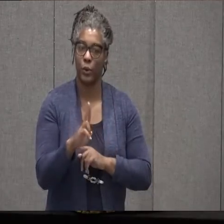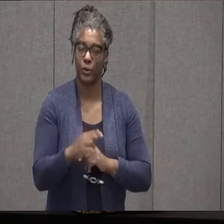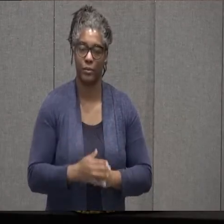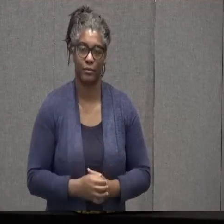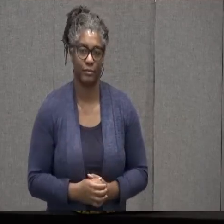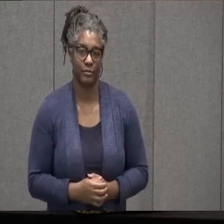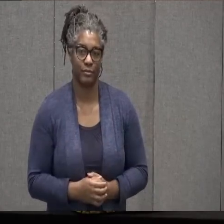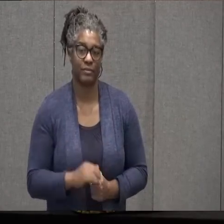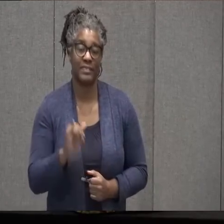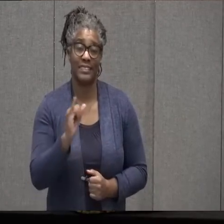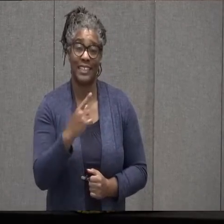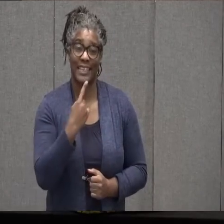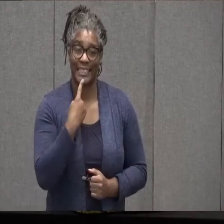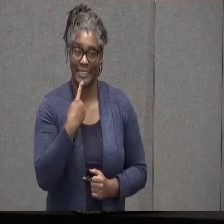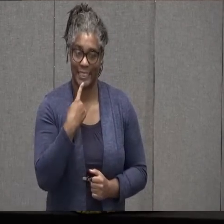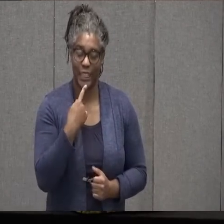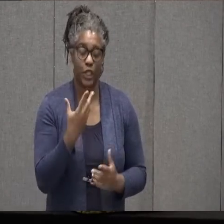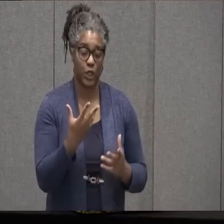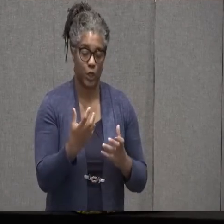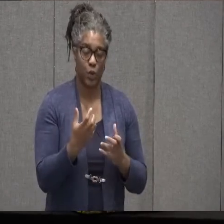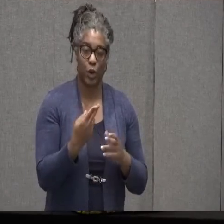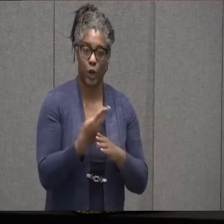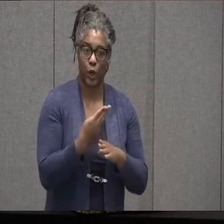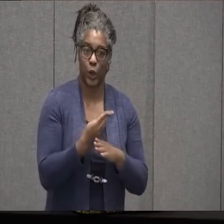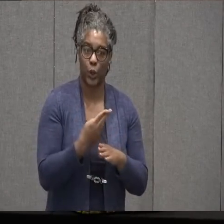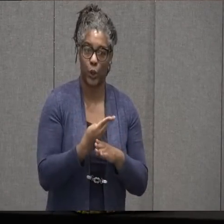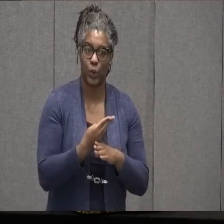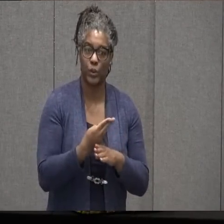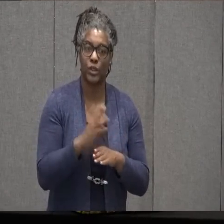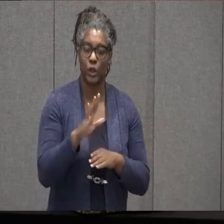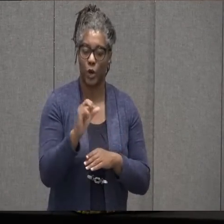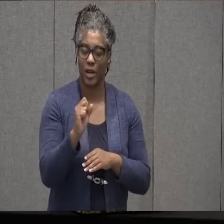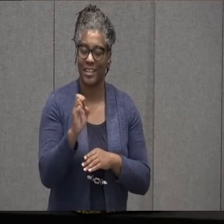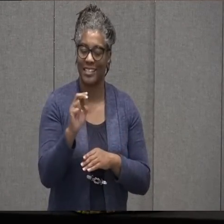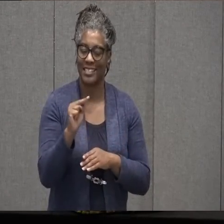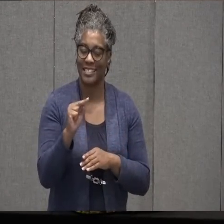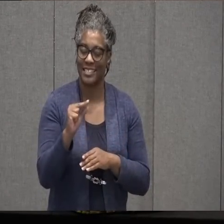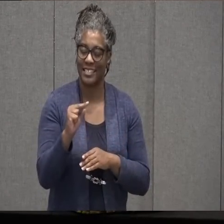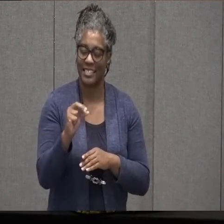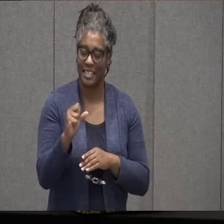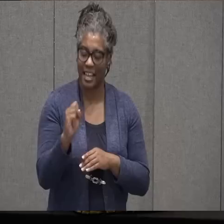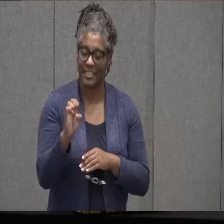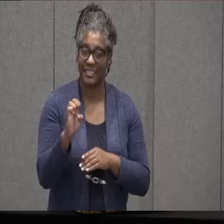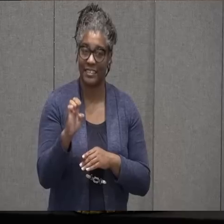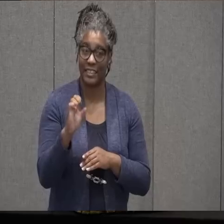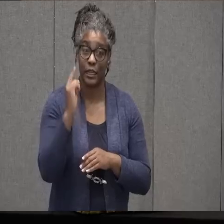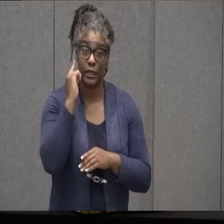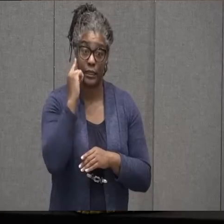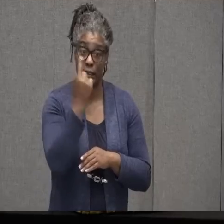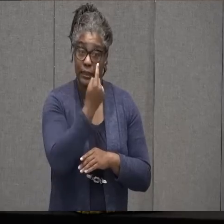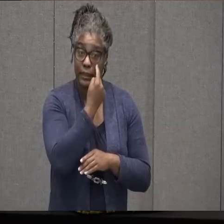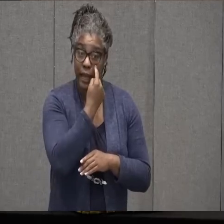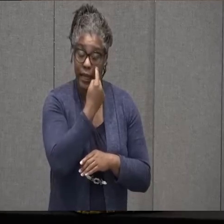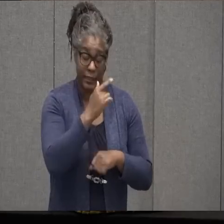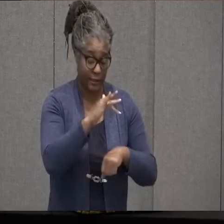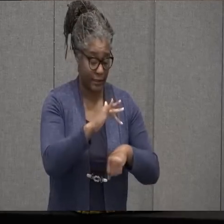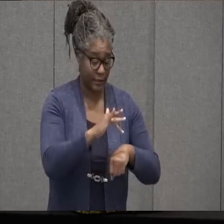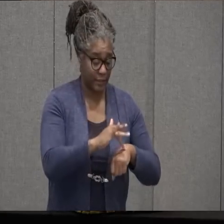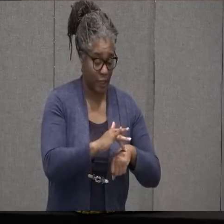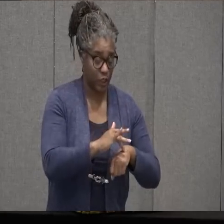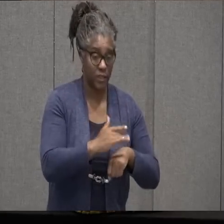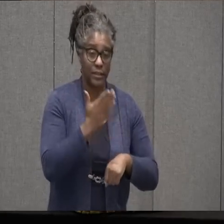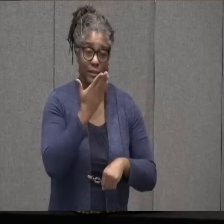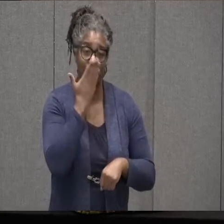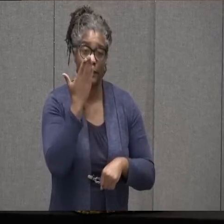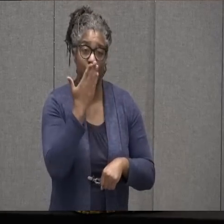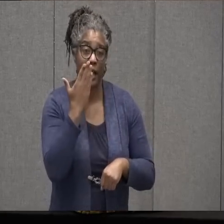As I said, you want to use your senses, sight, touch, smell,